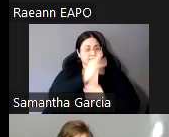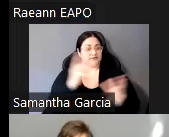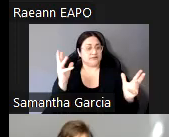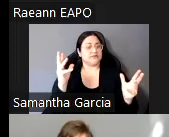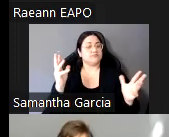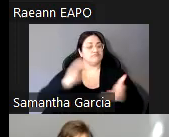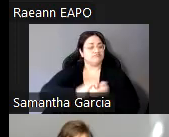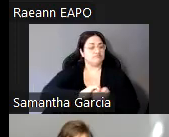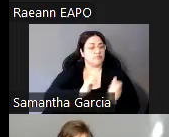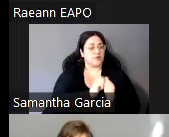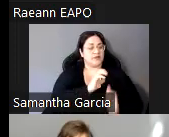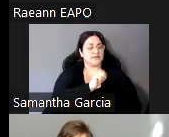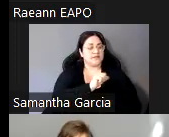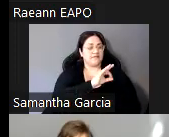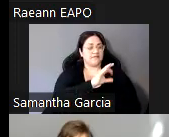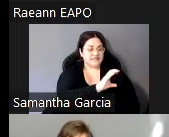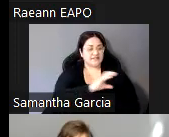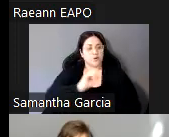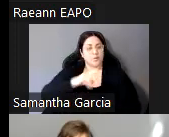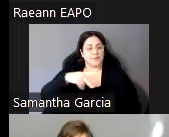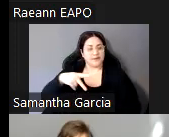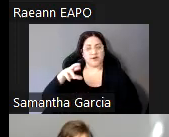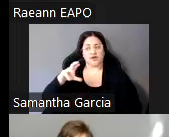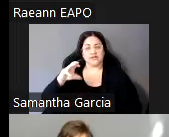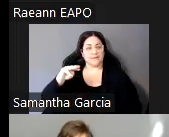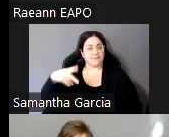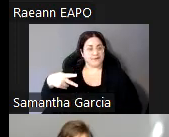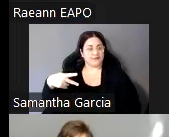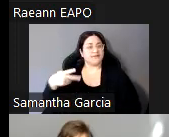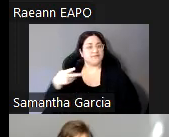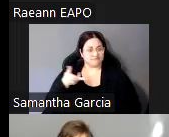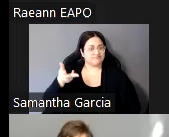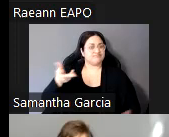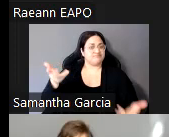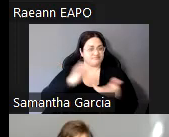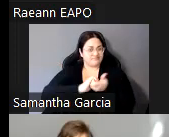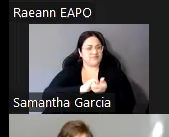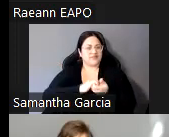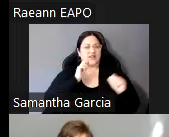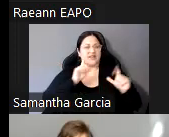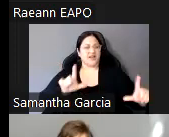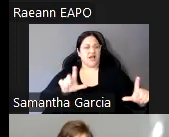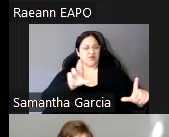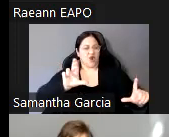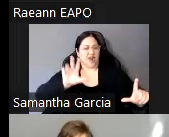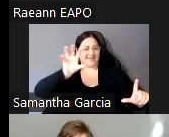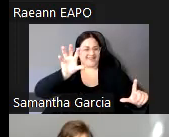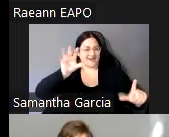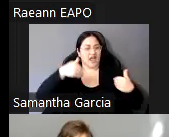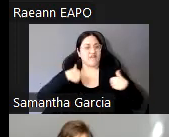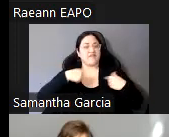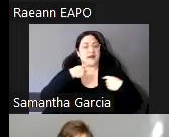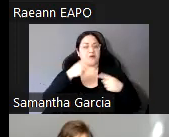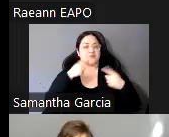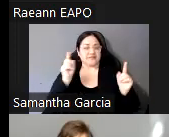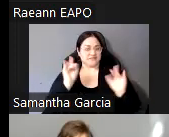raise awareness. The Canadian Anti-Fraud Centre, you'll see in the top right here, has bulletins. We can share a link. You can go to Partners at Any